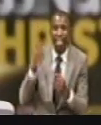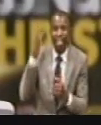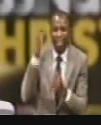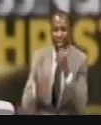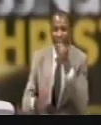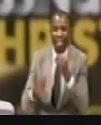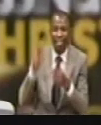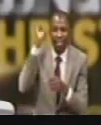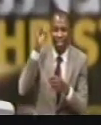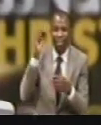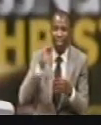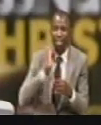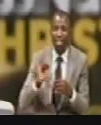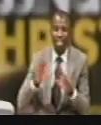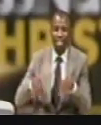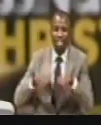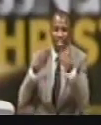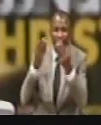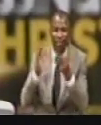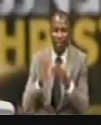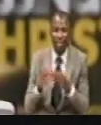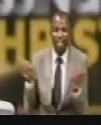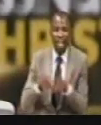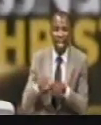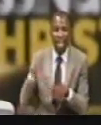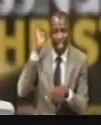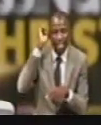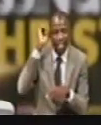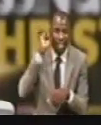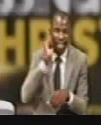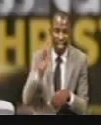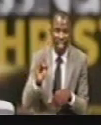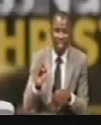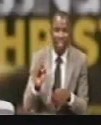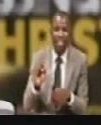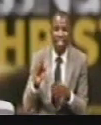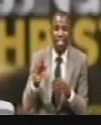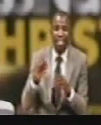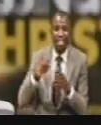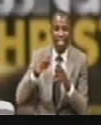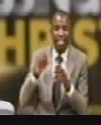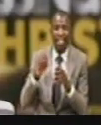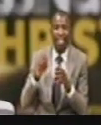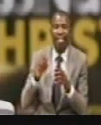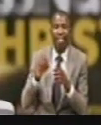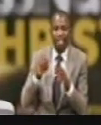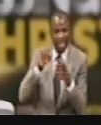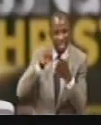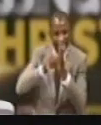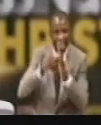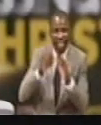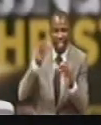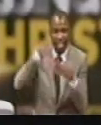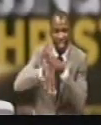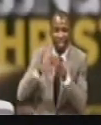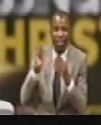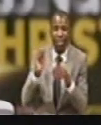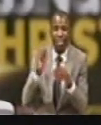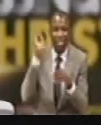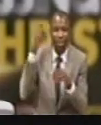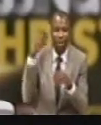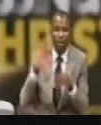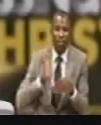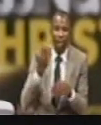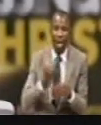go until the last testimony is given. As she key into the testimony of